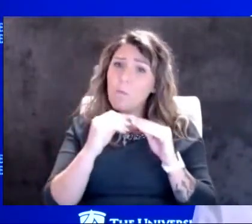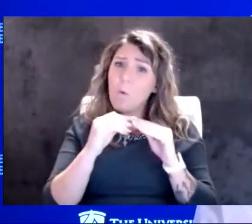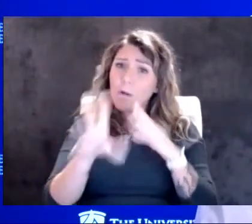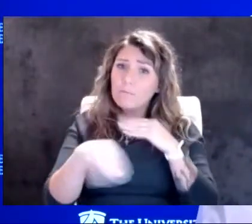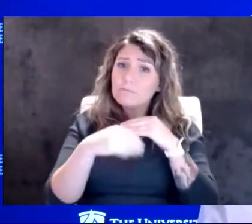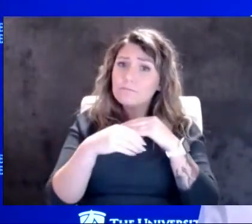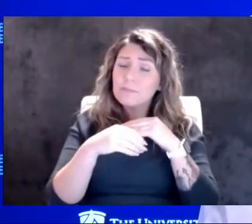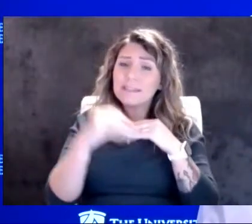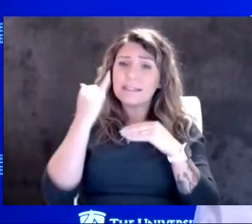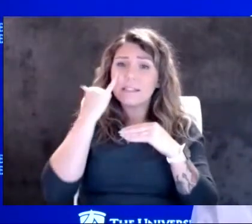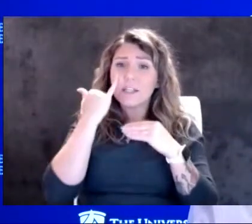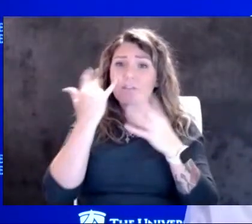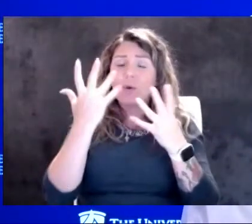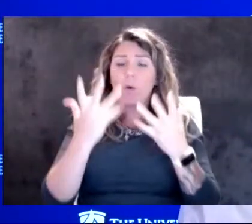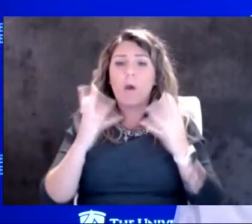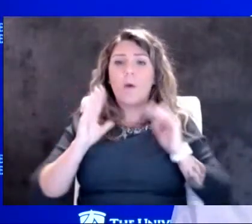best